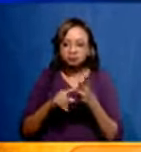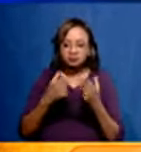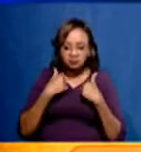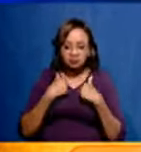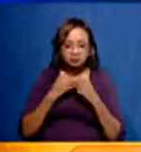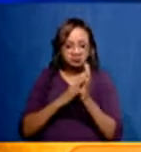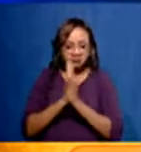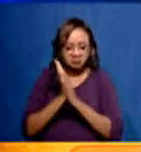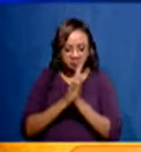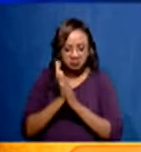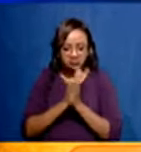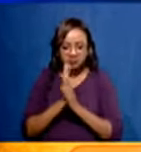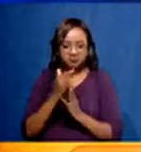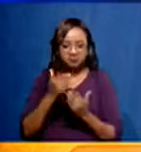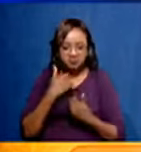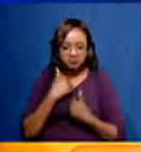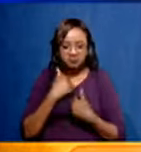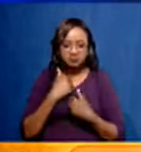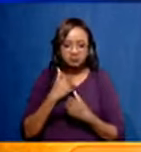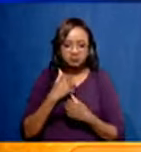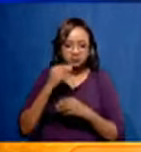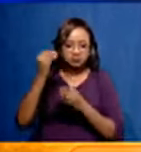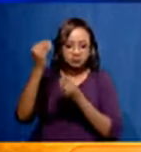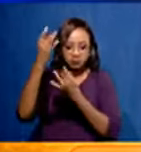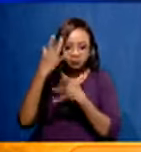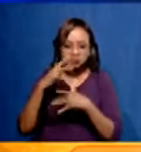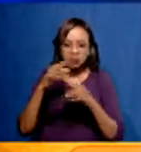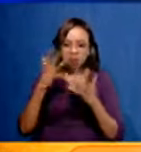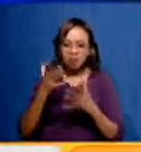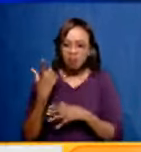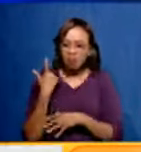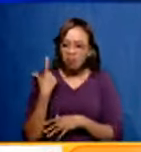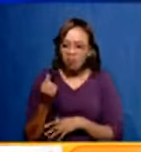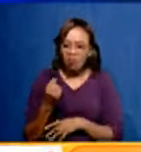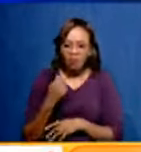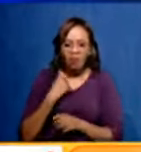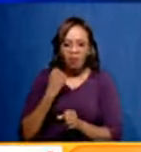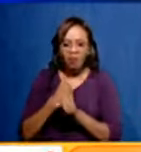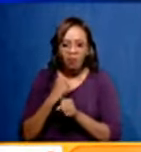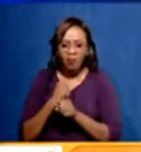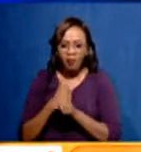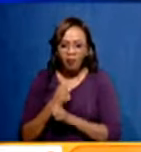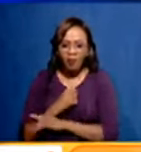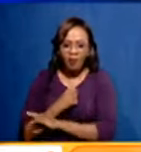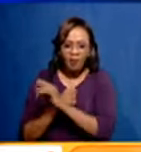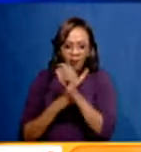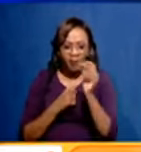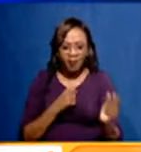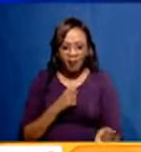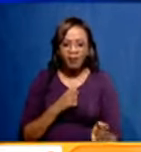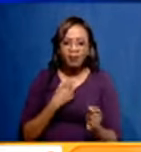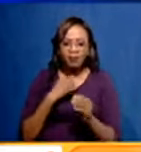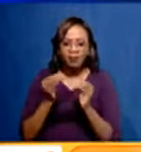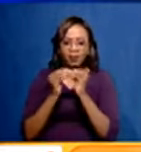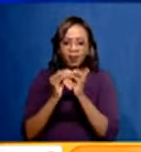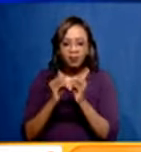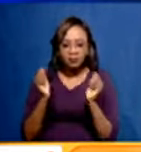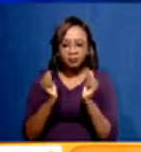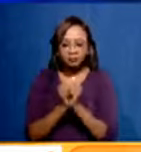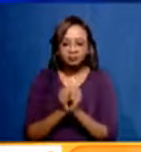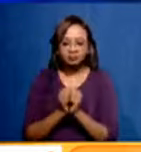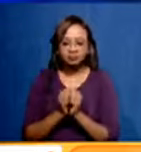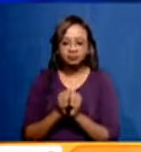inspired. In the last few days, on my day job now here, I met 10 faculties. And what was the